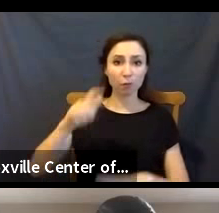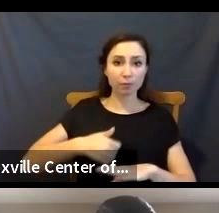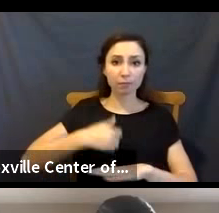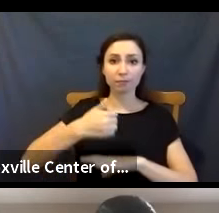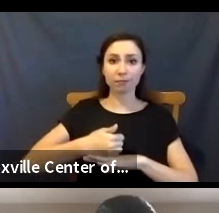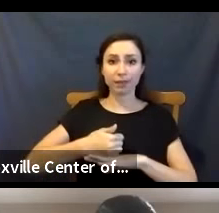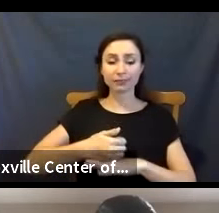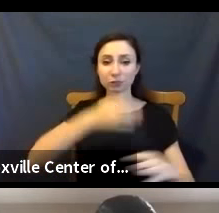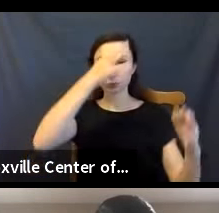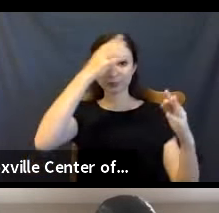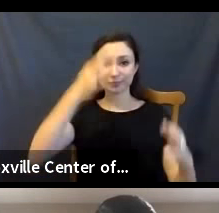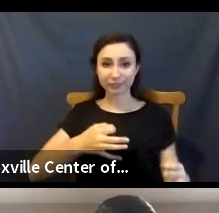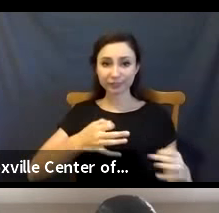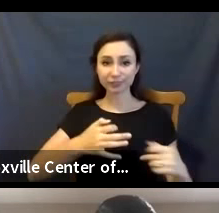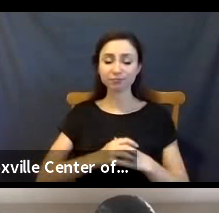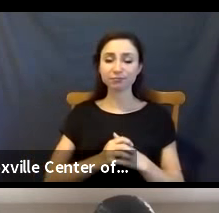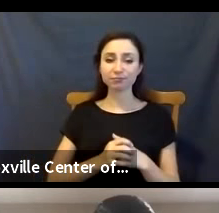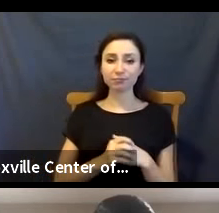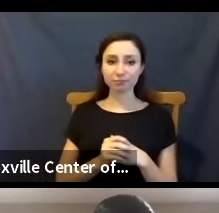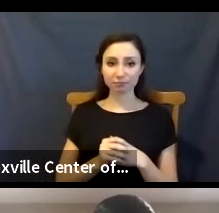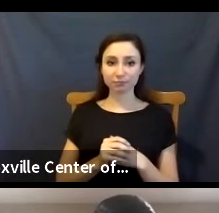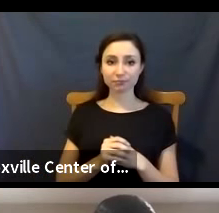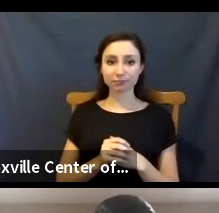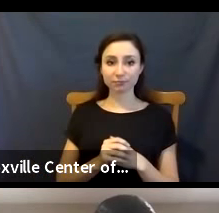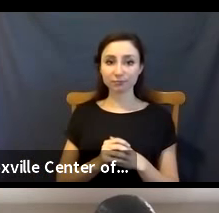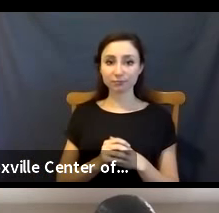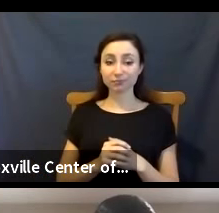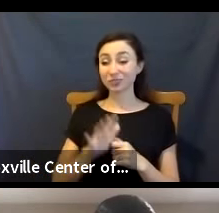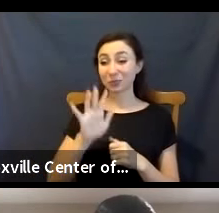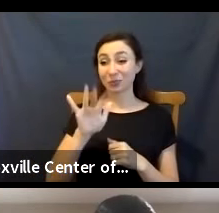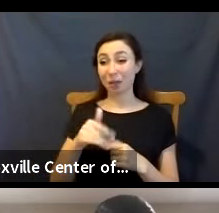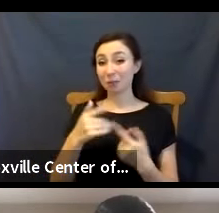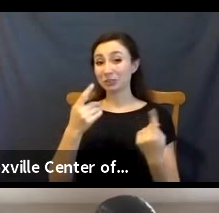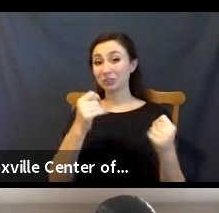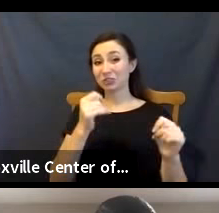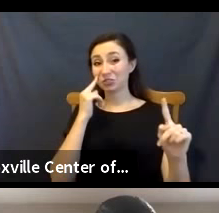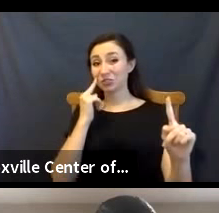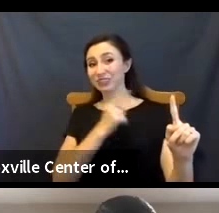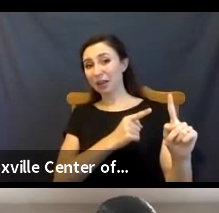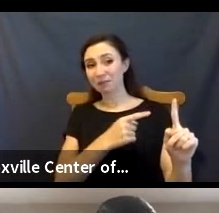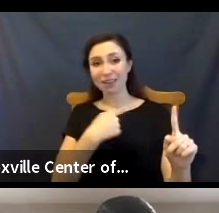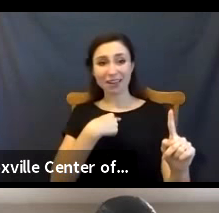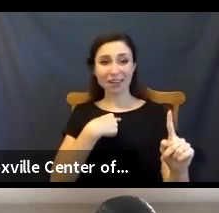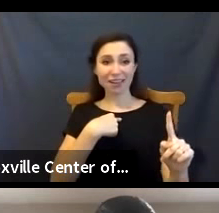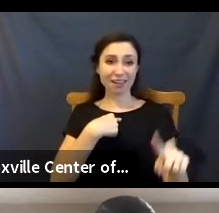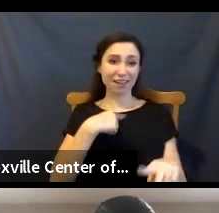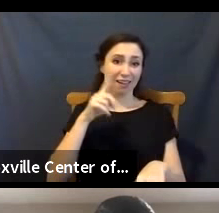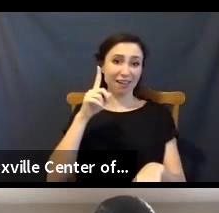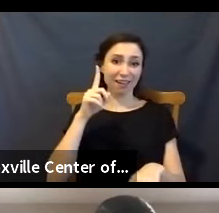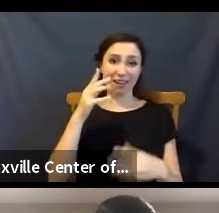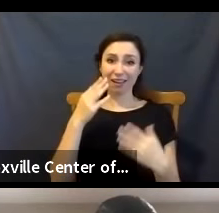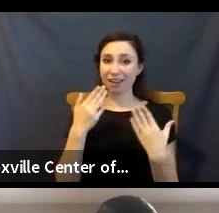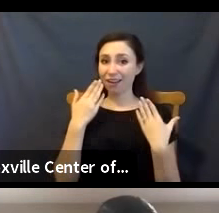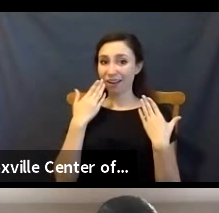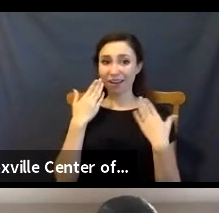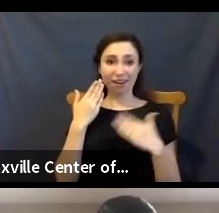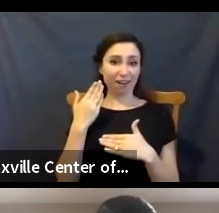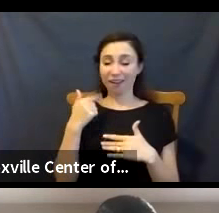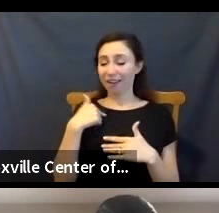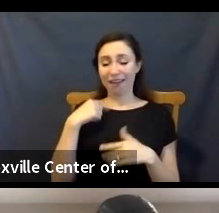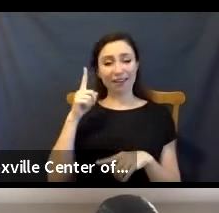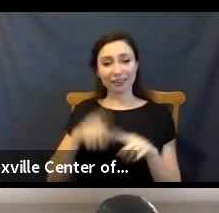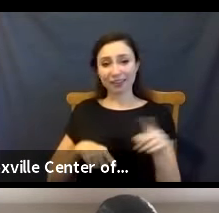make decisions. And so that was an attempt. I can't help what the cutoffs are that are published